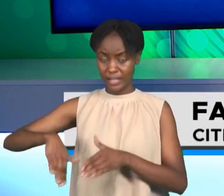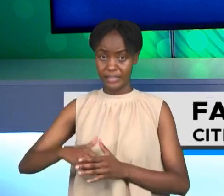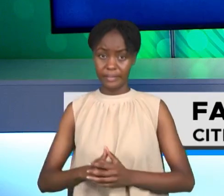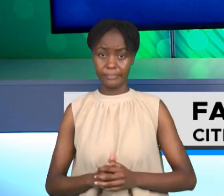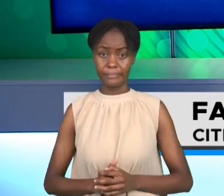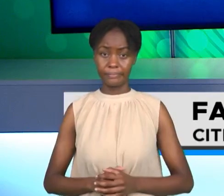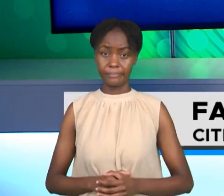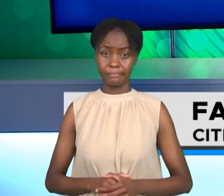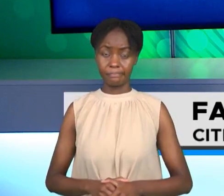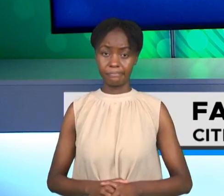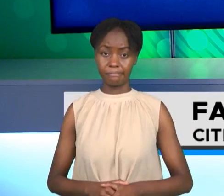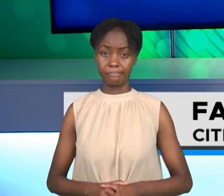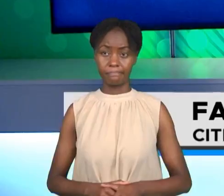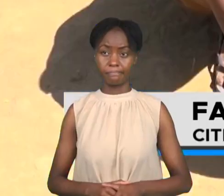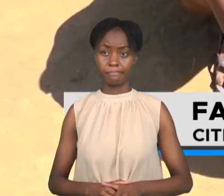has filed this story.